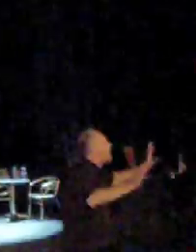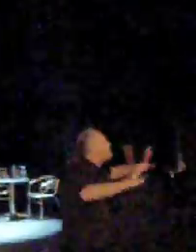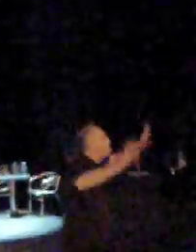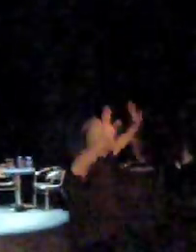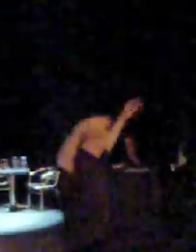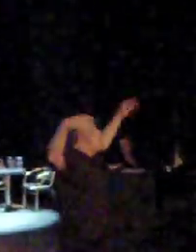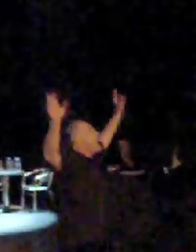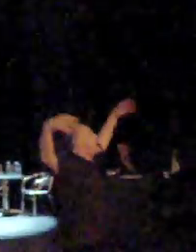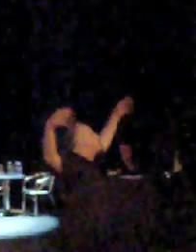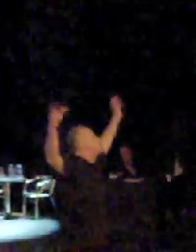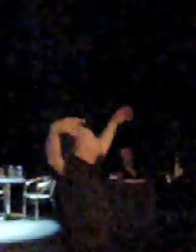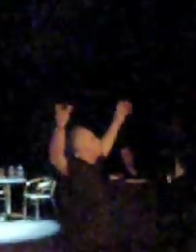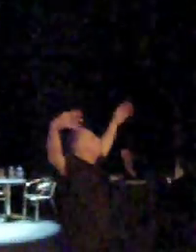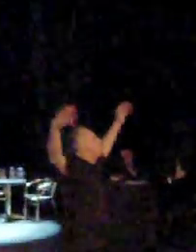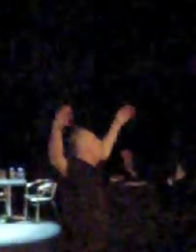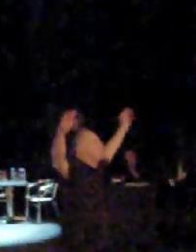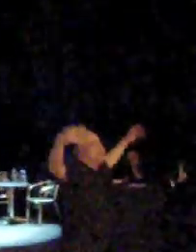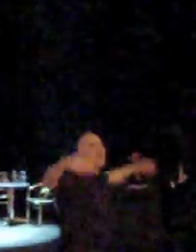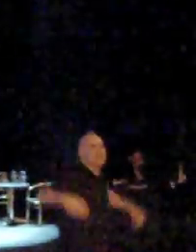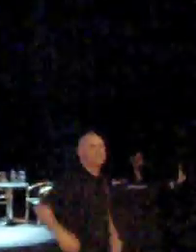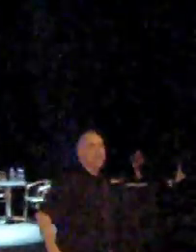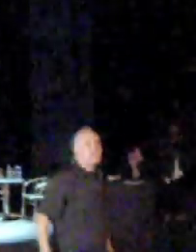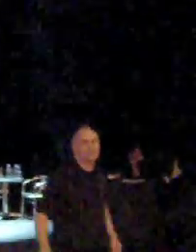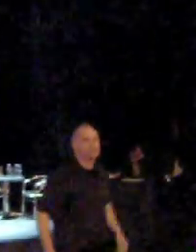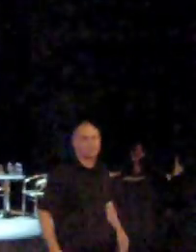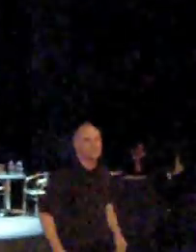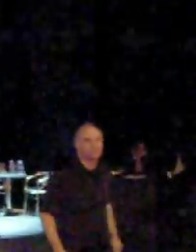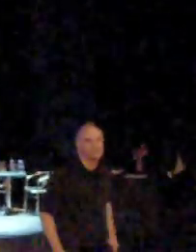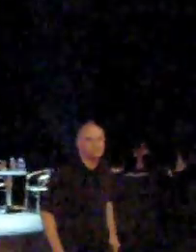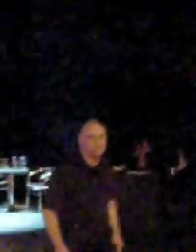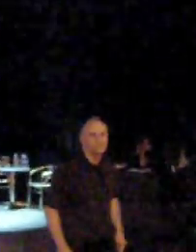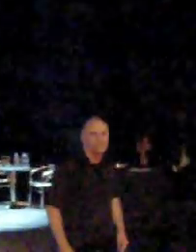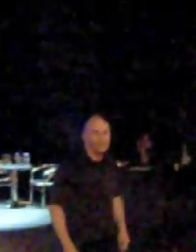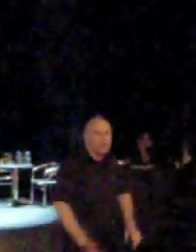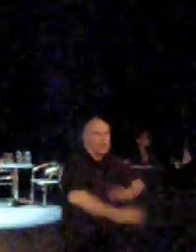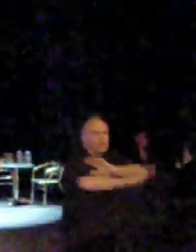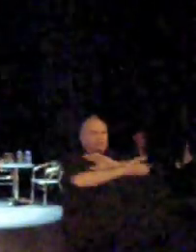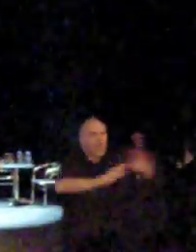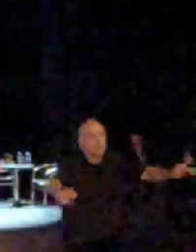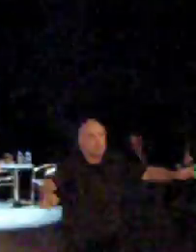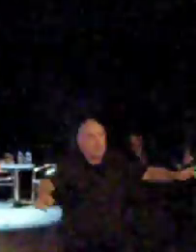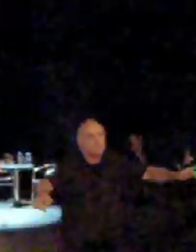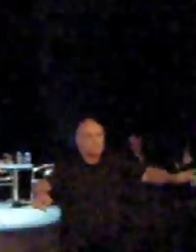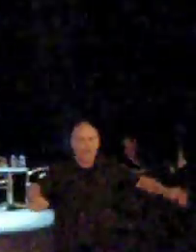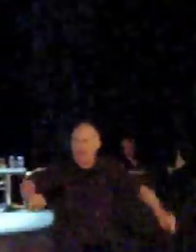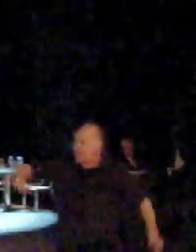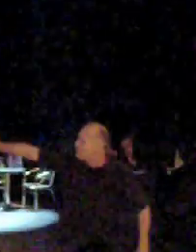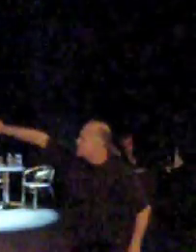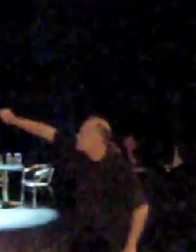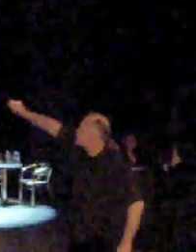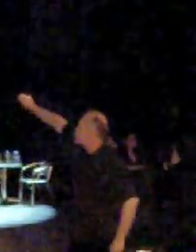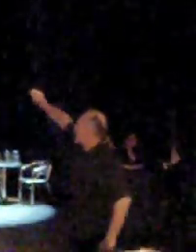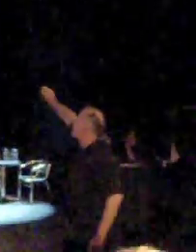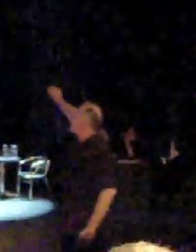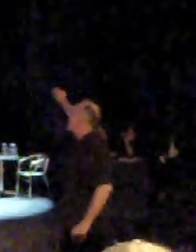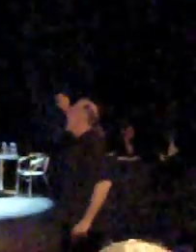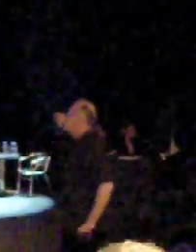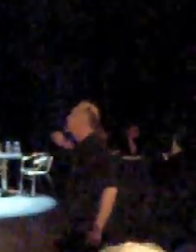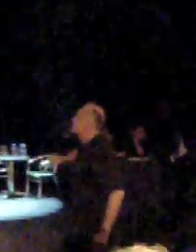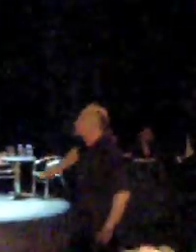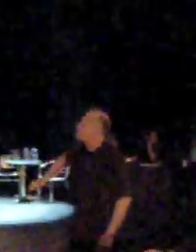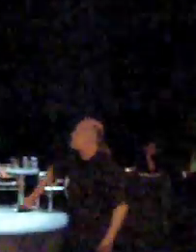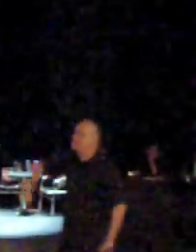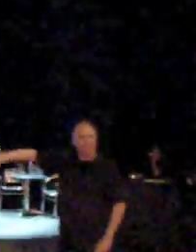Never mind the flags you see flapping on conquered pinnacles. Don't waste time